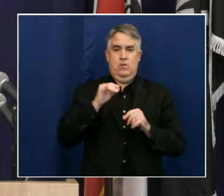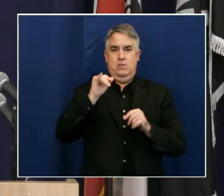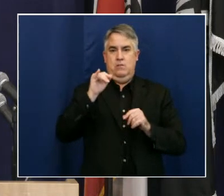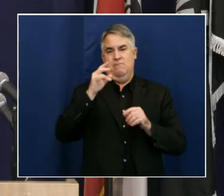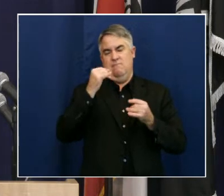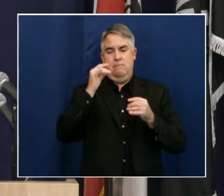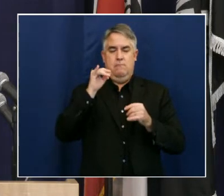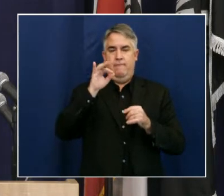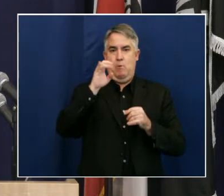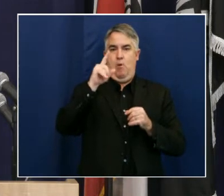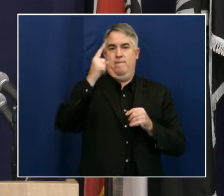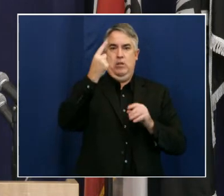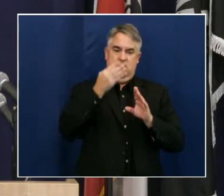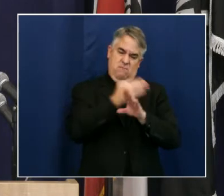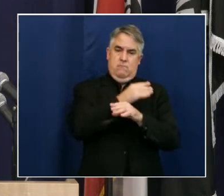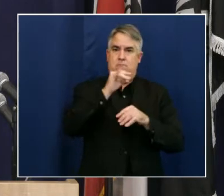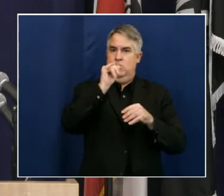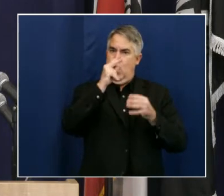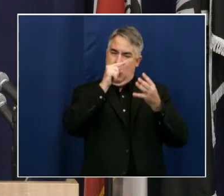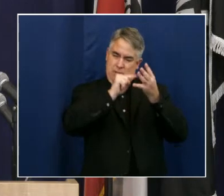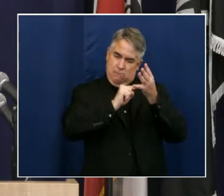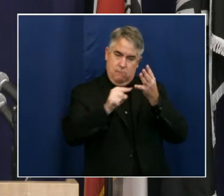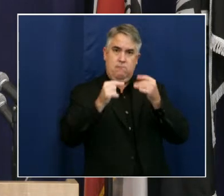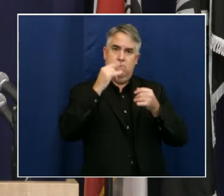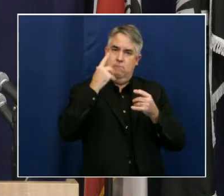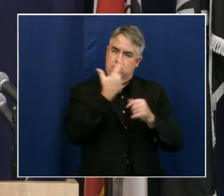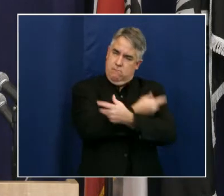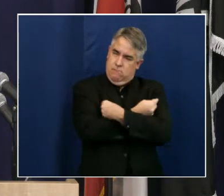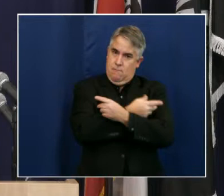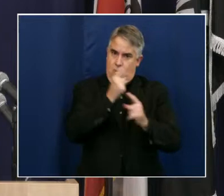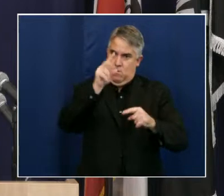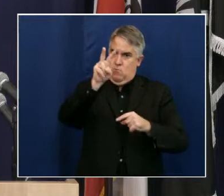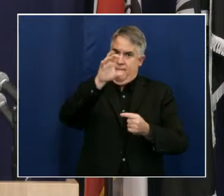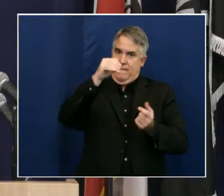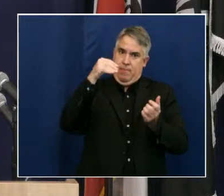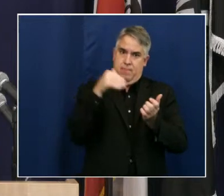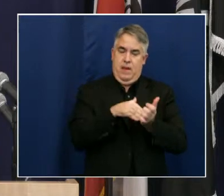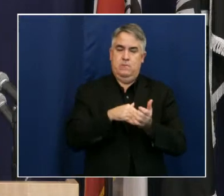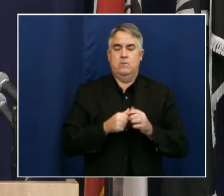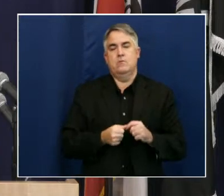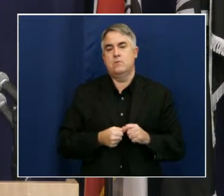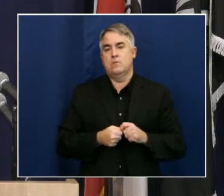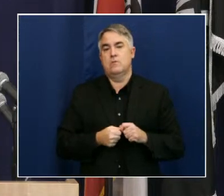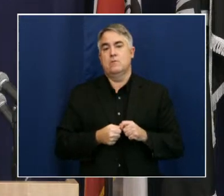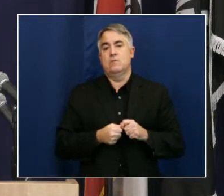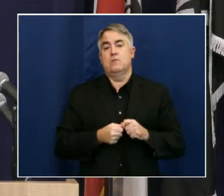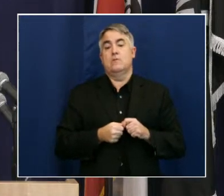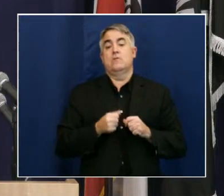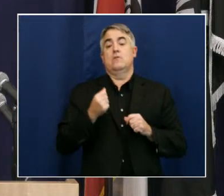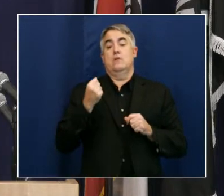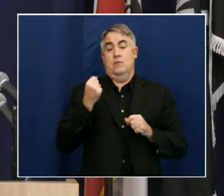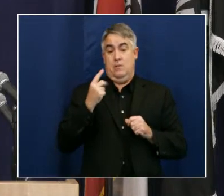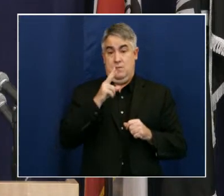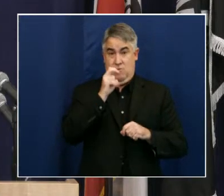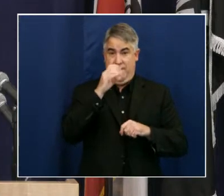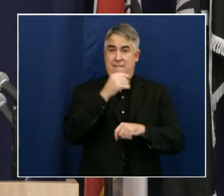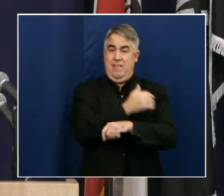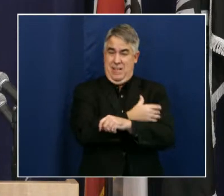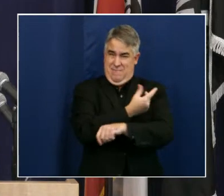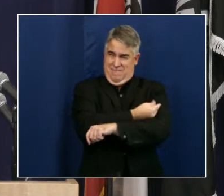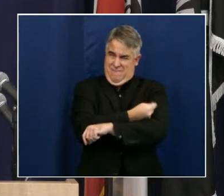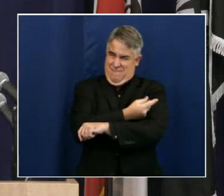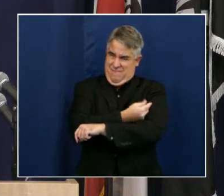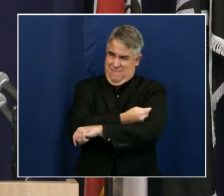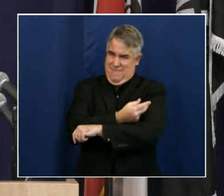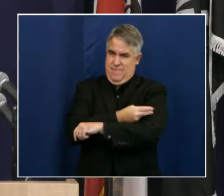administer almost 24,000 doses a day every single day, so we can reach our goal of 70% of the San